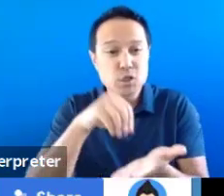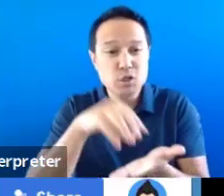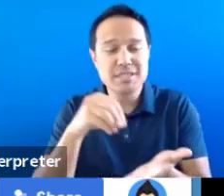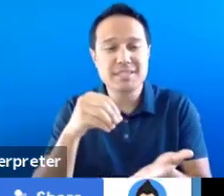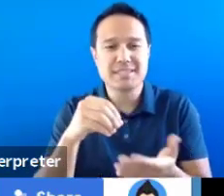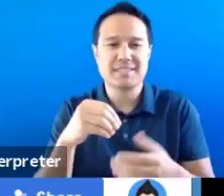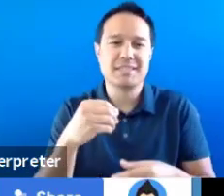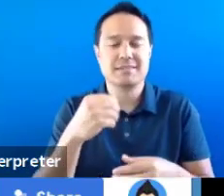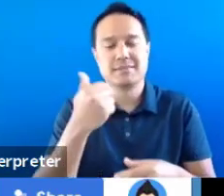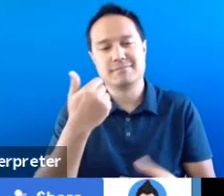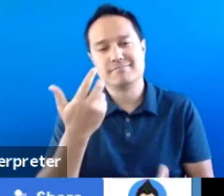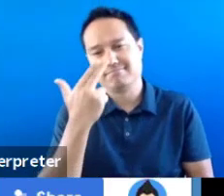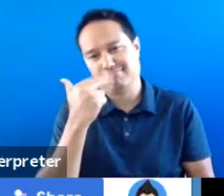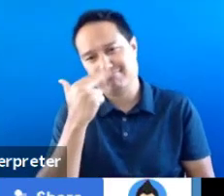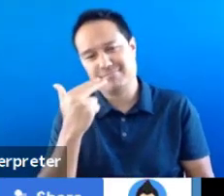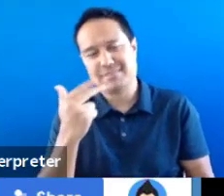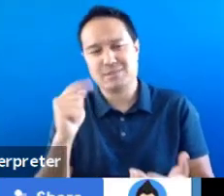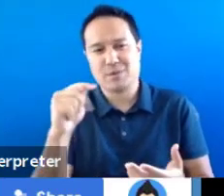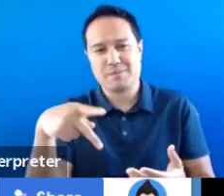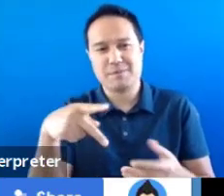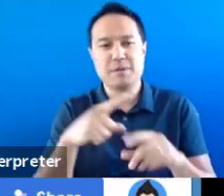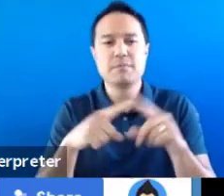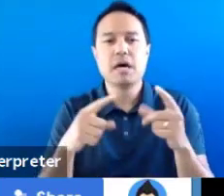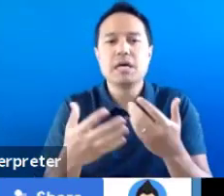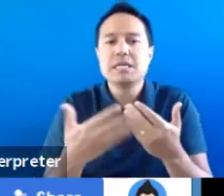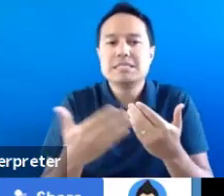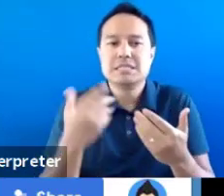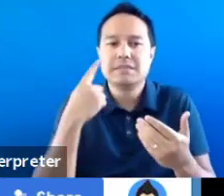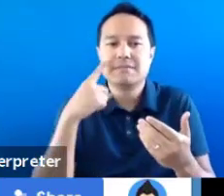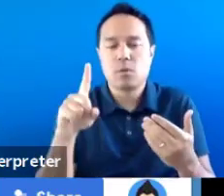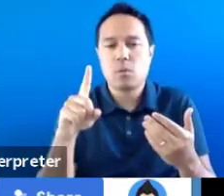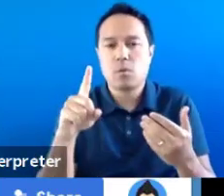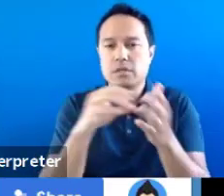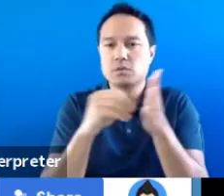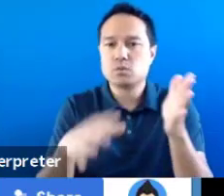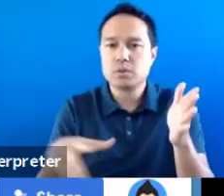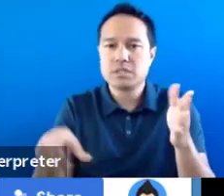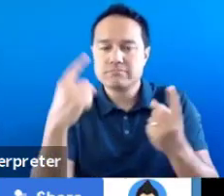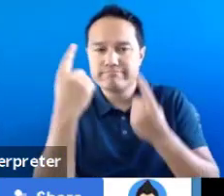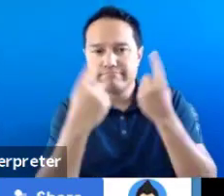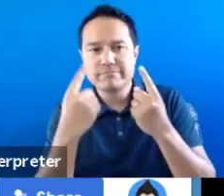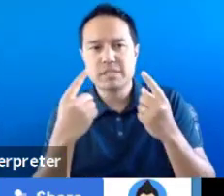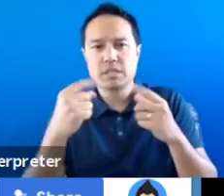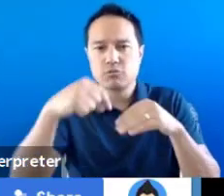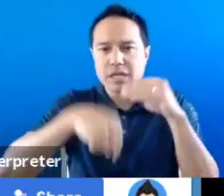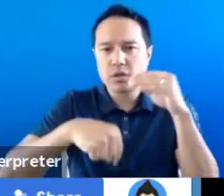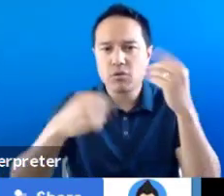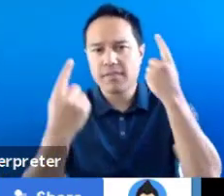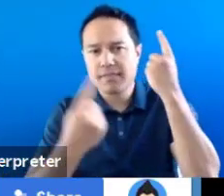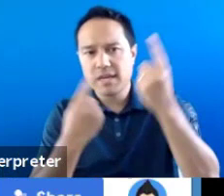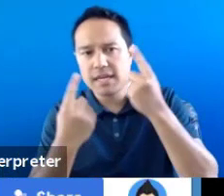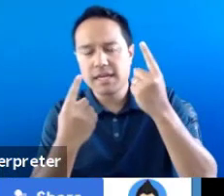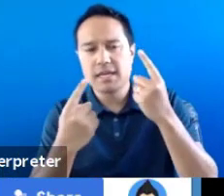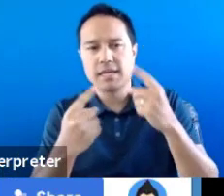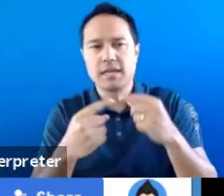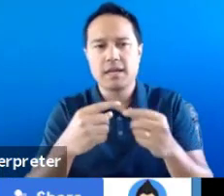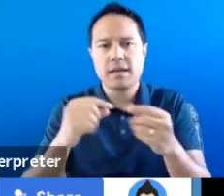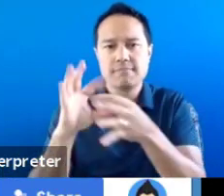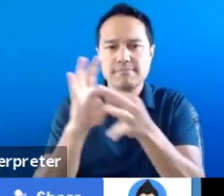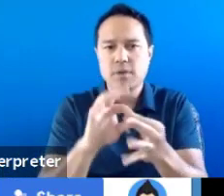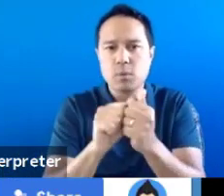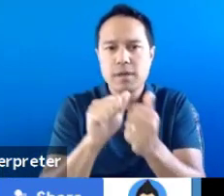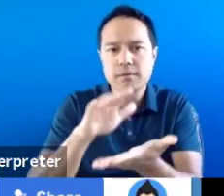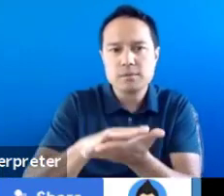but this is a very easy activity for you to do with your students for them to critically think, bringing in an image based on what you're talking about by into